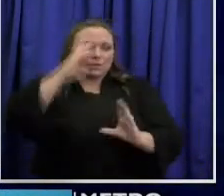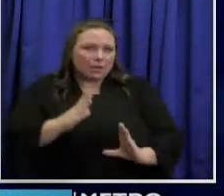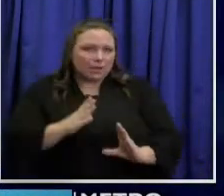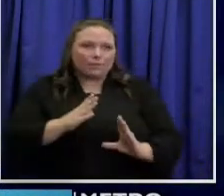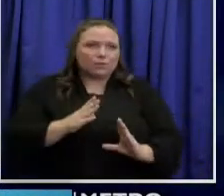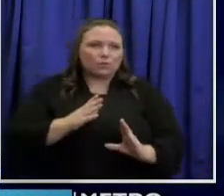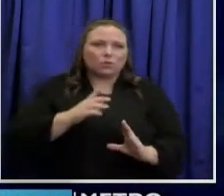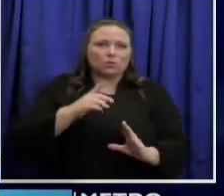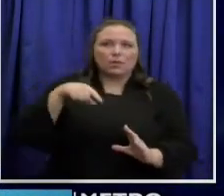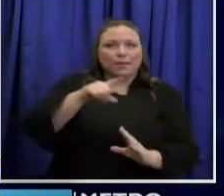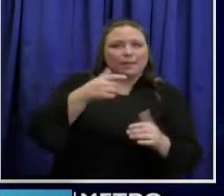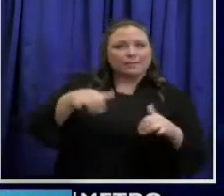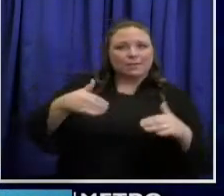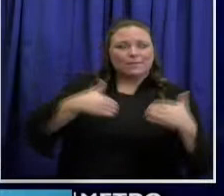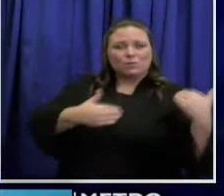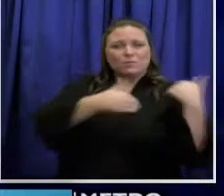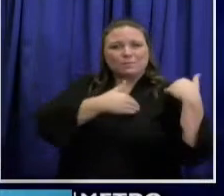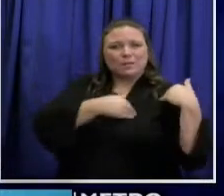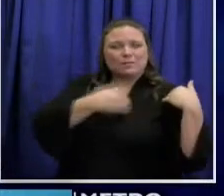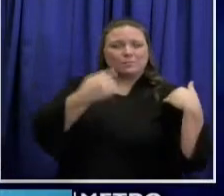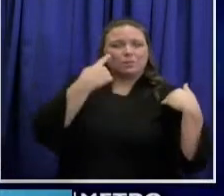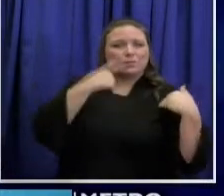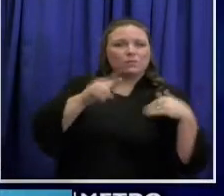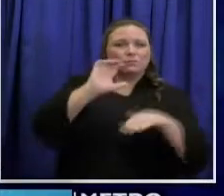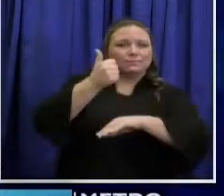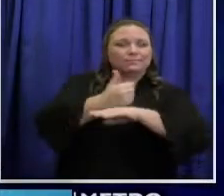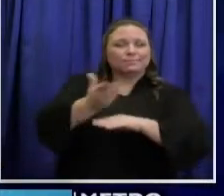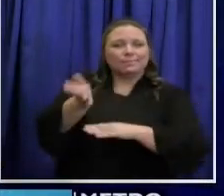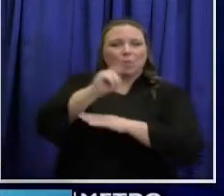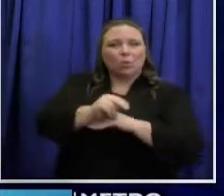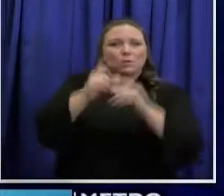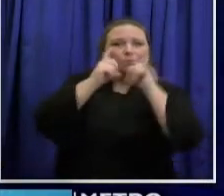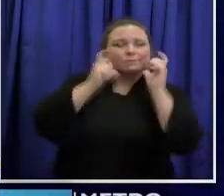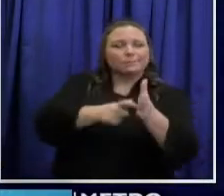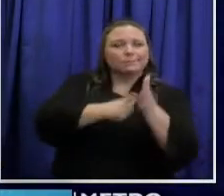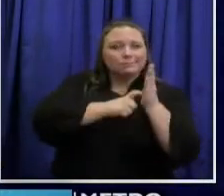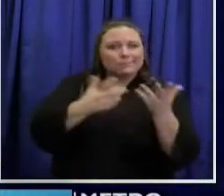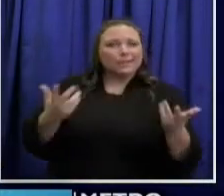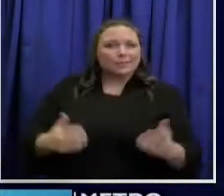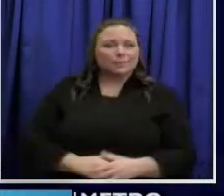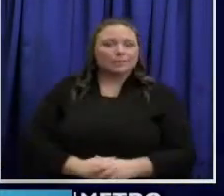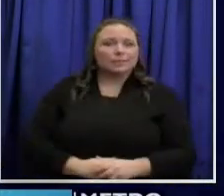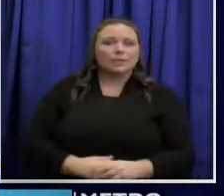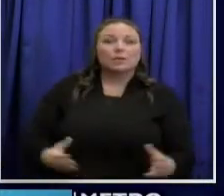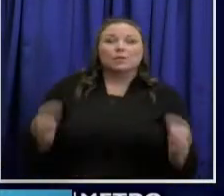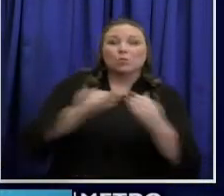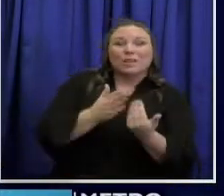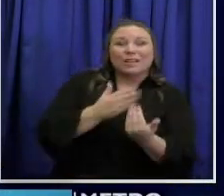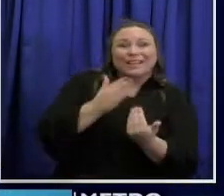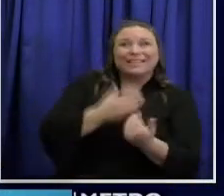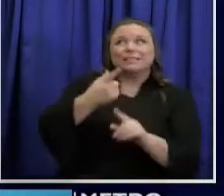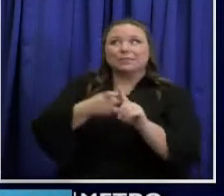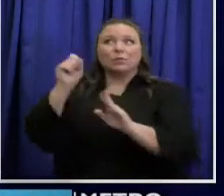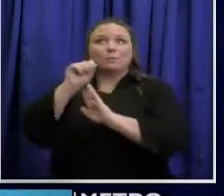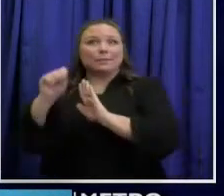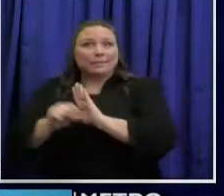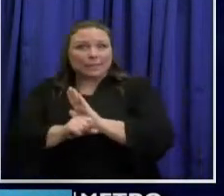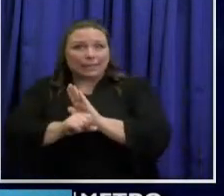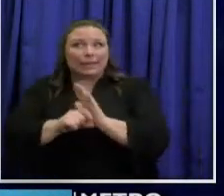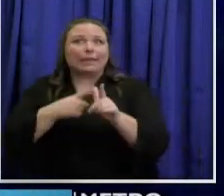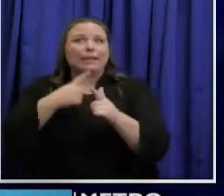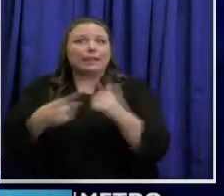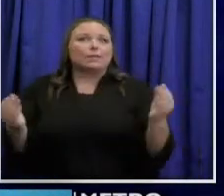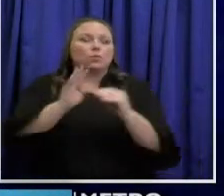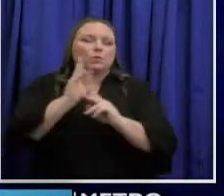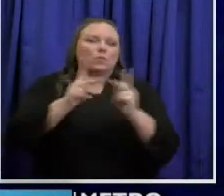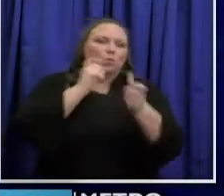escape responsibility for mask mandate in their own county, to be sure. I think it would be easier if it was from the state and you would have deeper